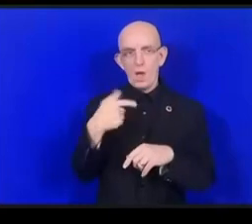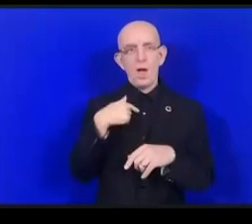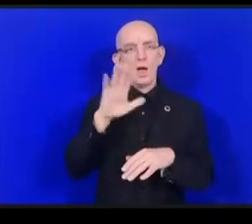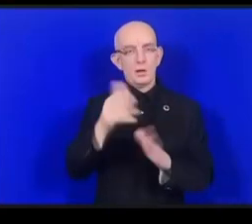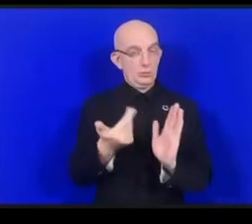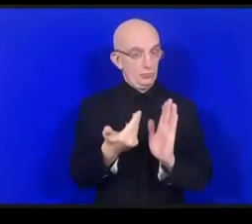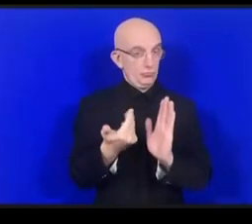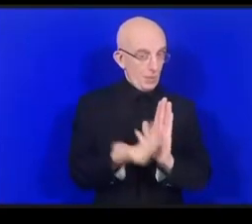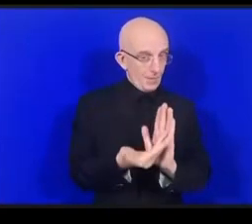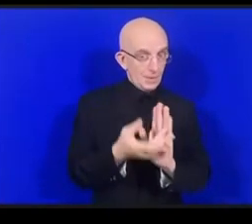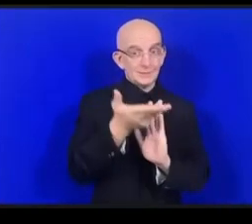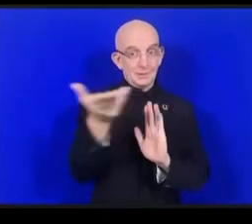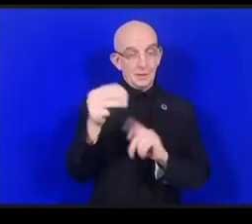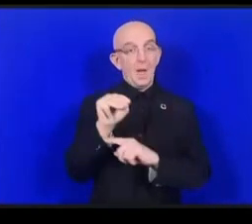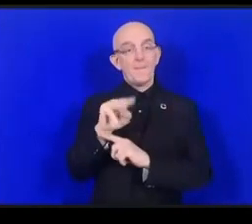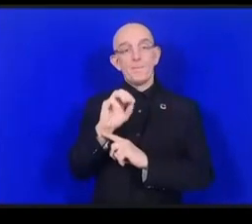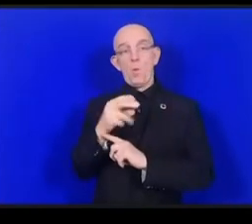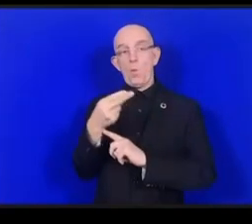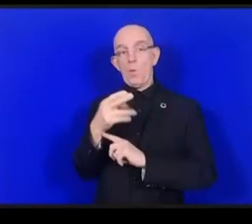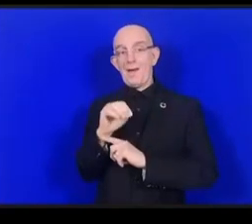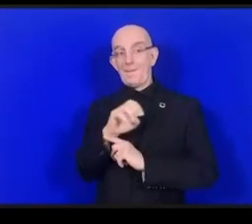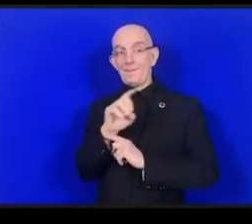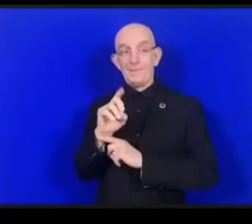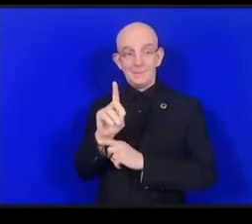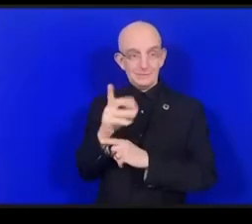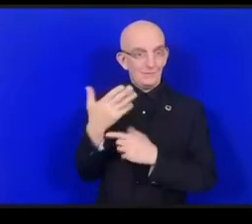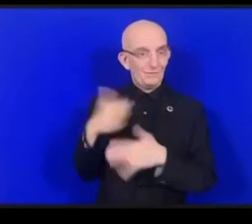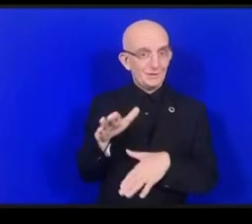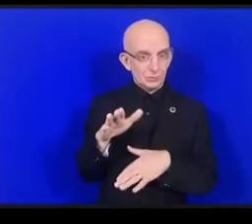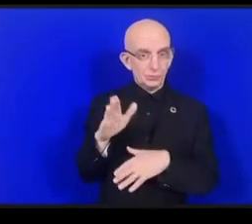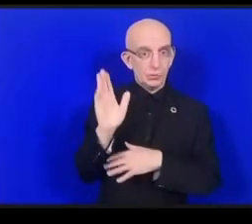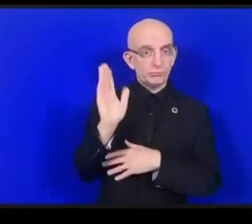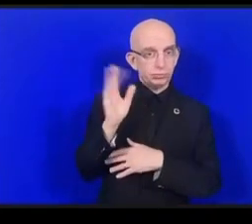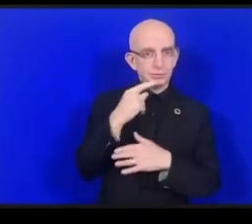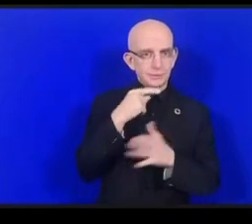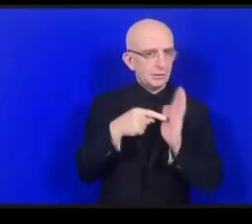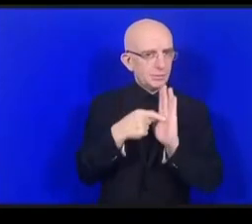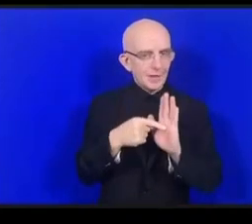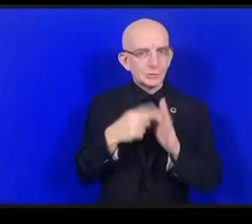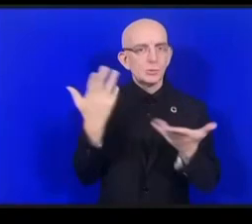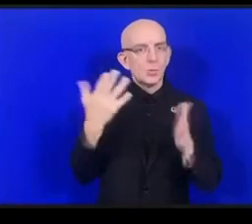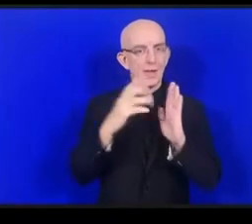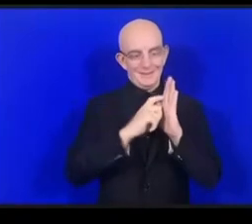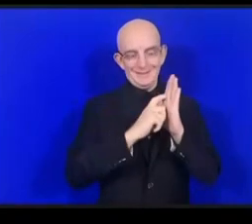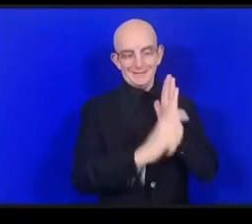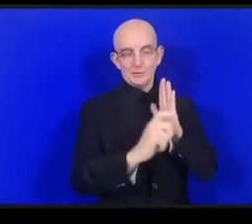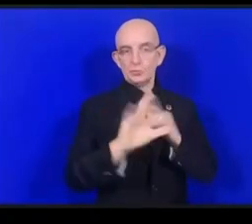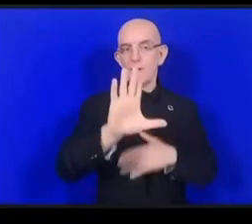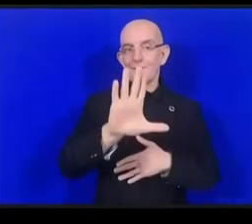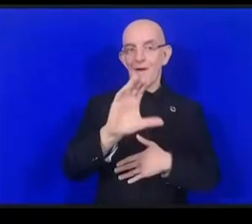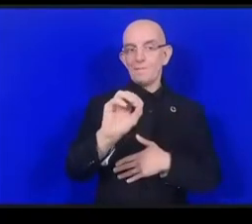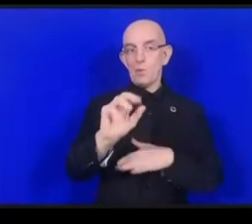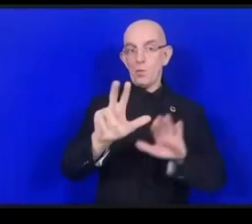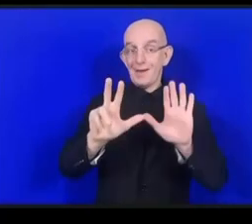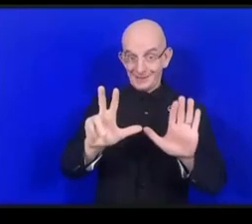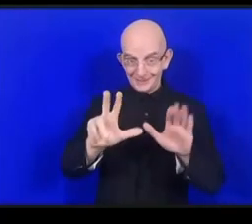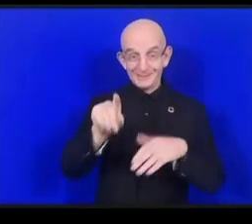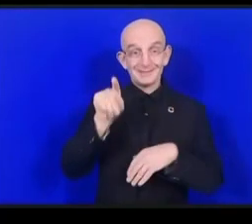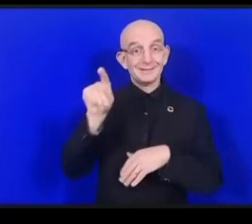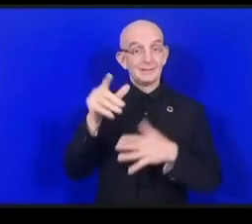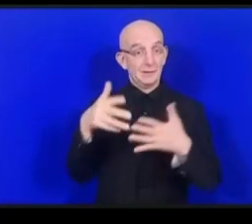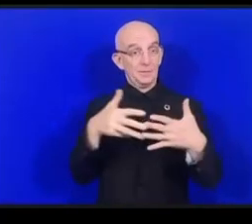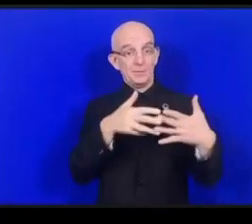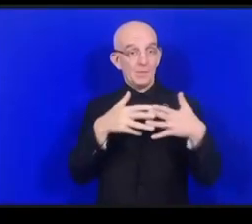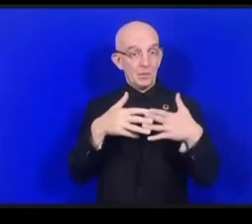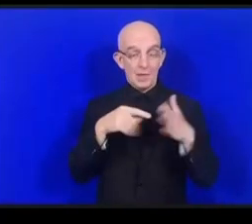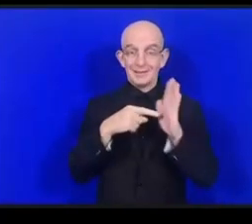is exactly an example how public procurement the standard had an impact